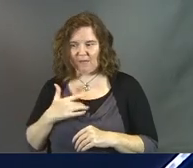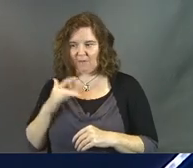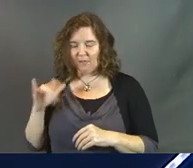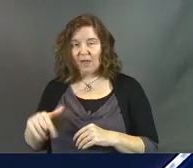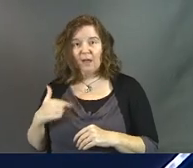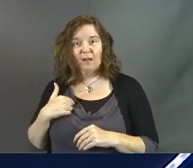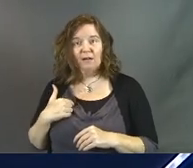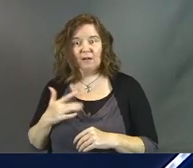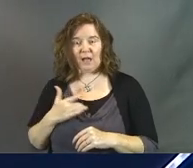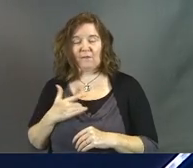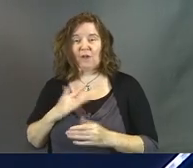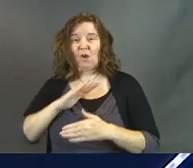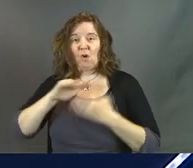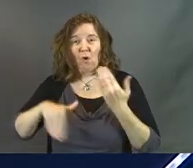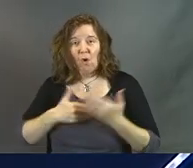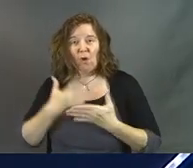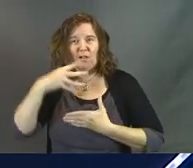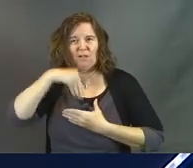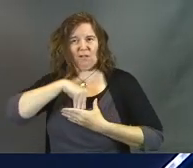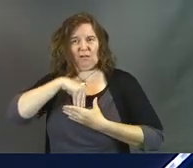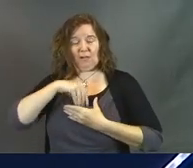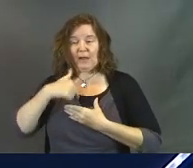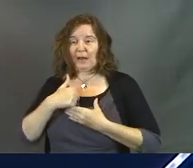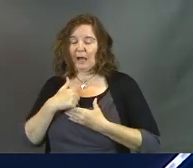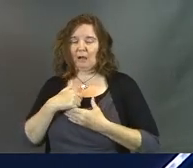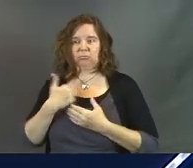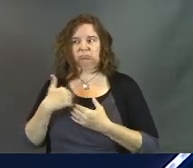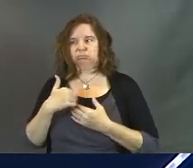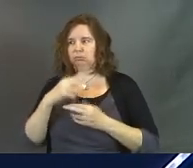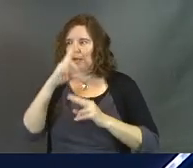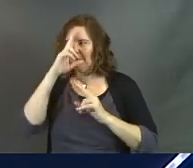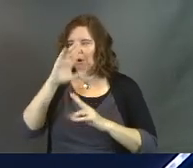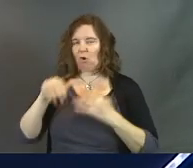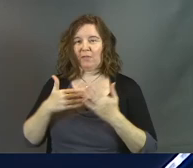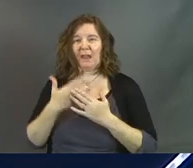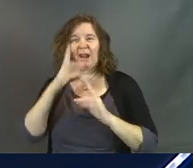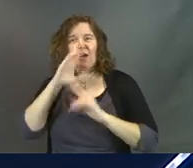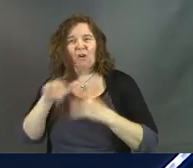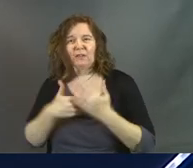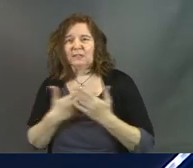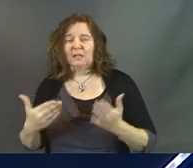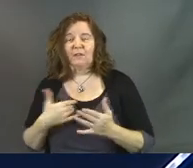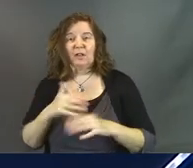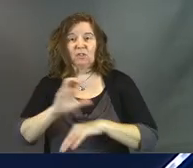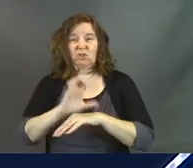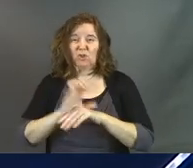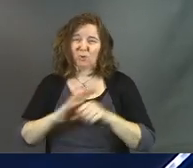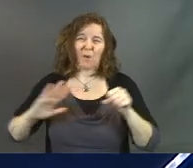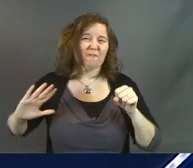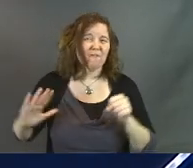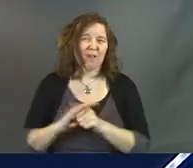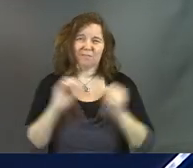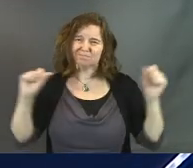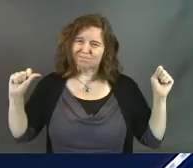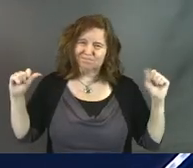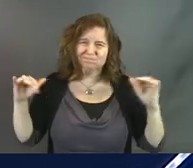felt that. I felt all that stuff, and I admired all that stuff, and I honor all that stuff, and the churches were